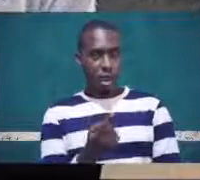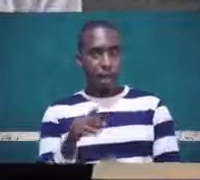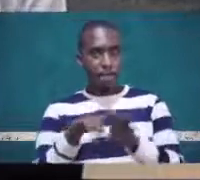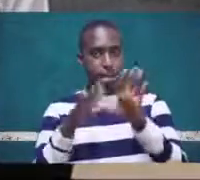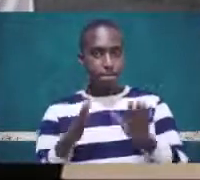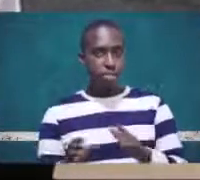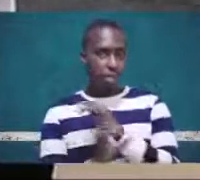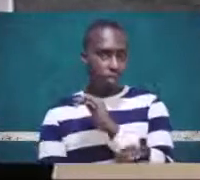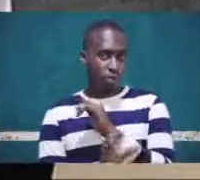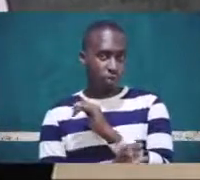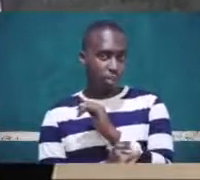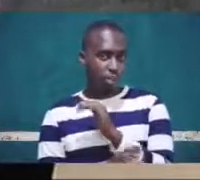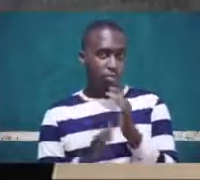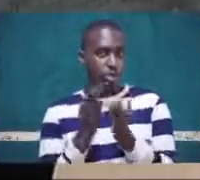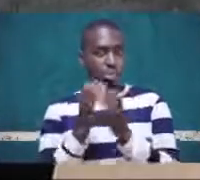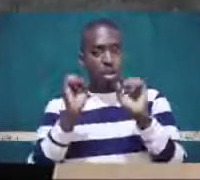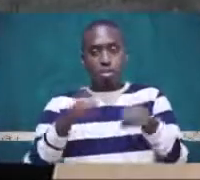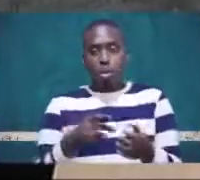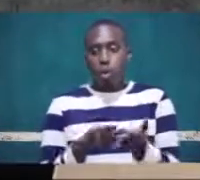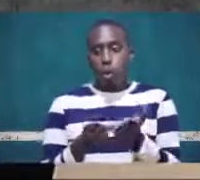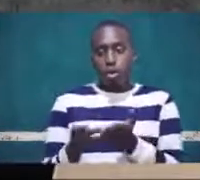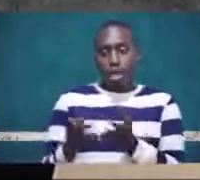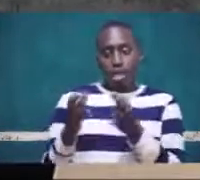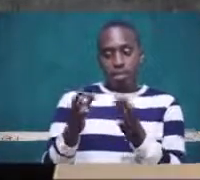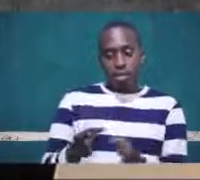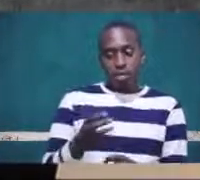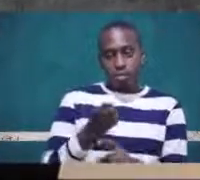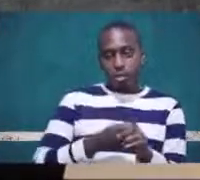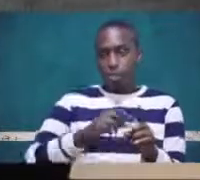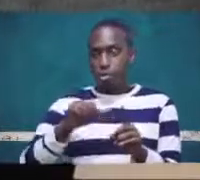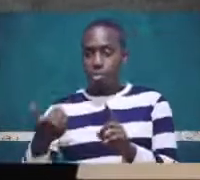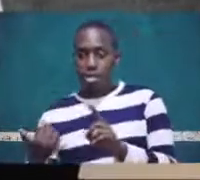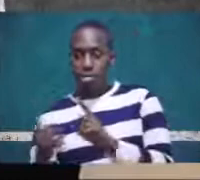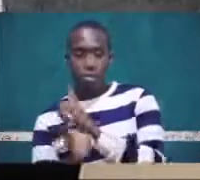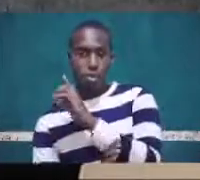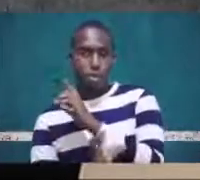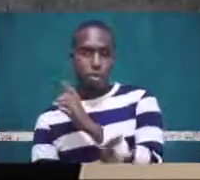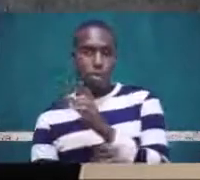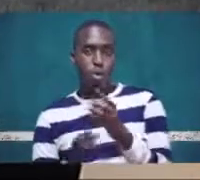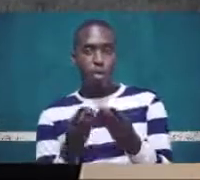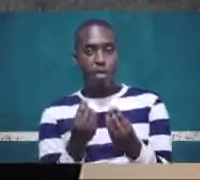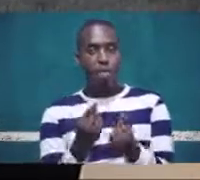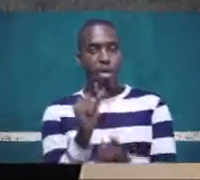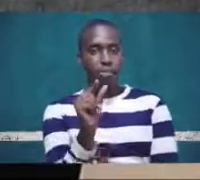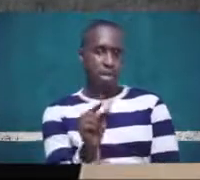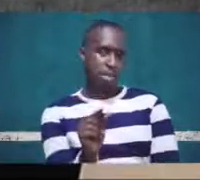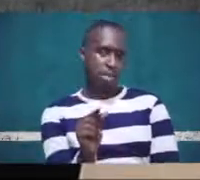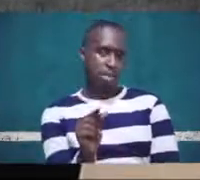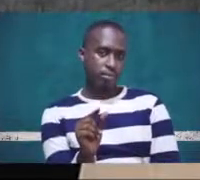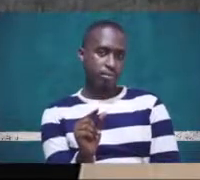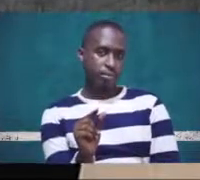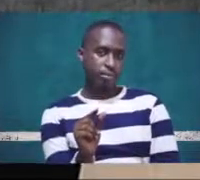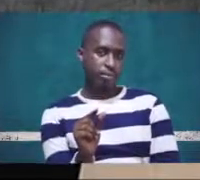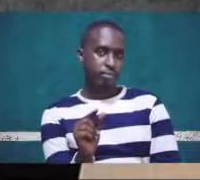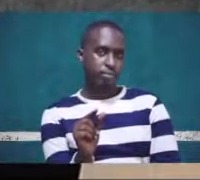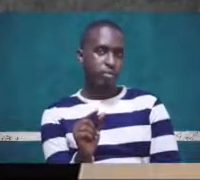member countries will be able to buy products from other member states at a cheaper price, at a cheaper